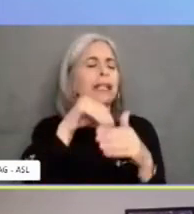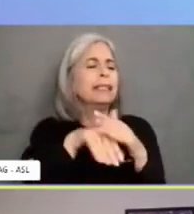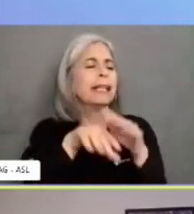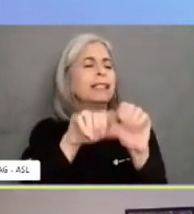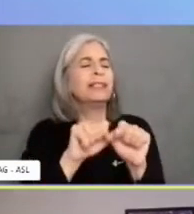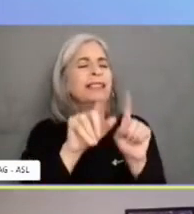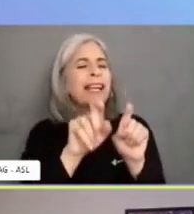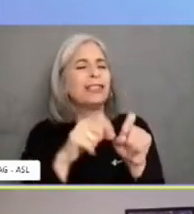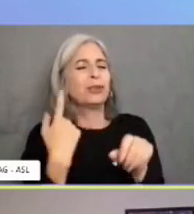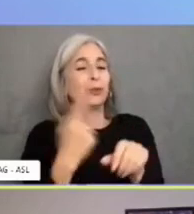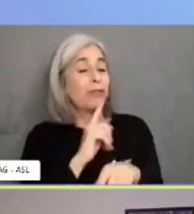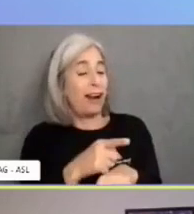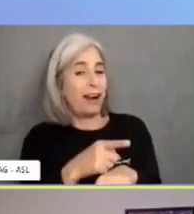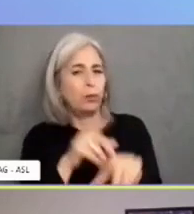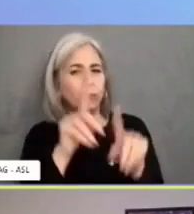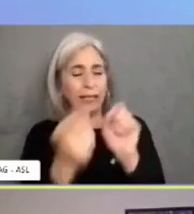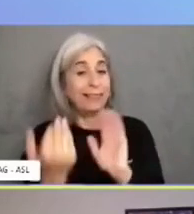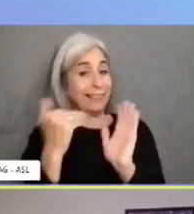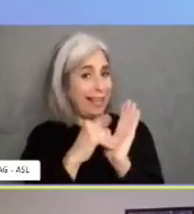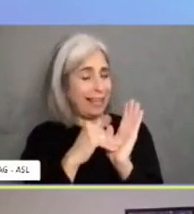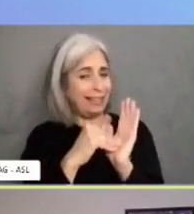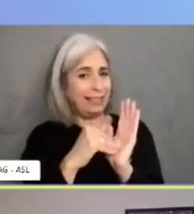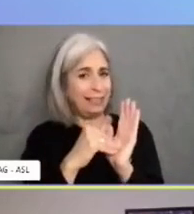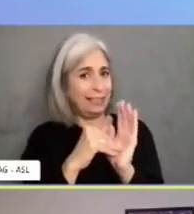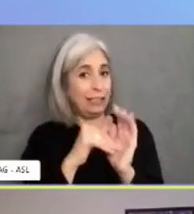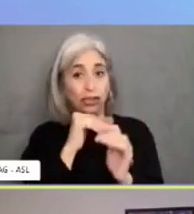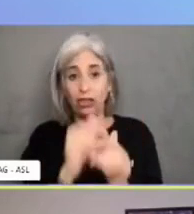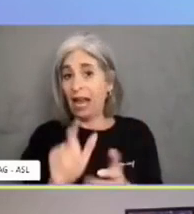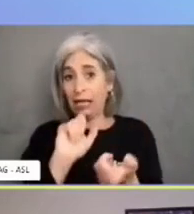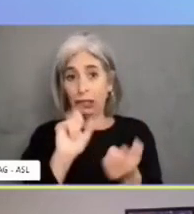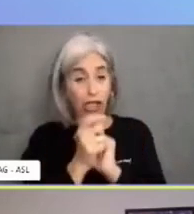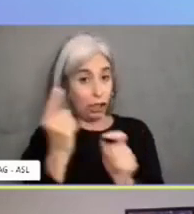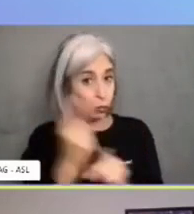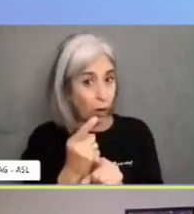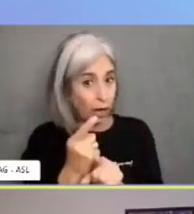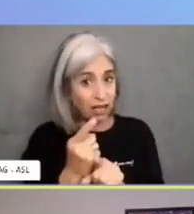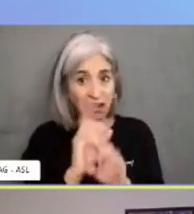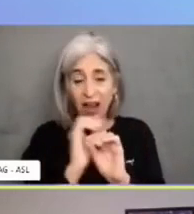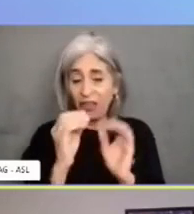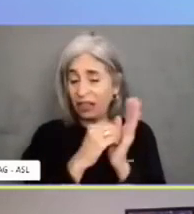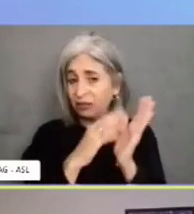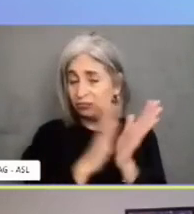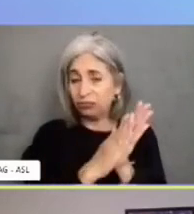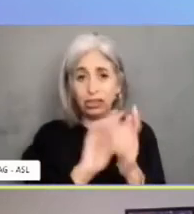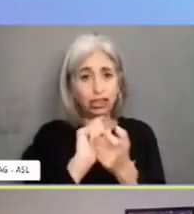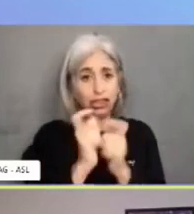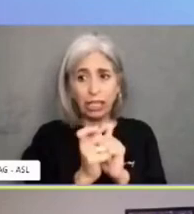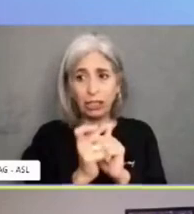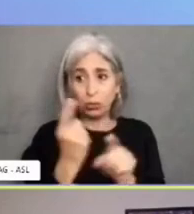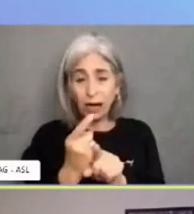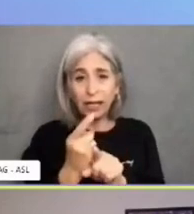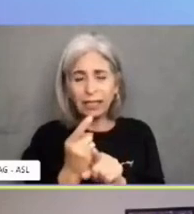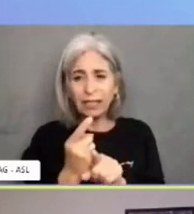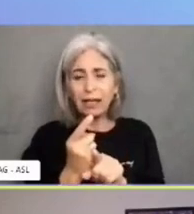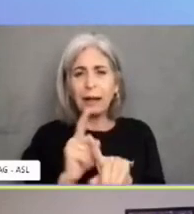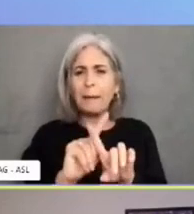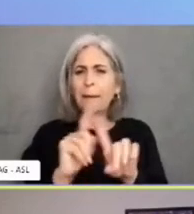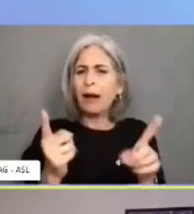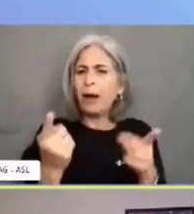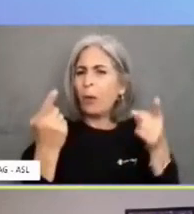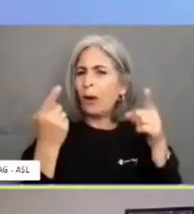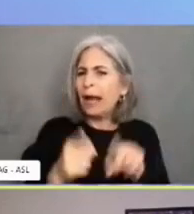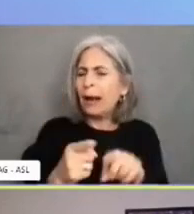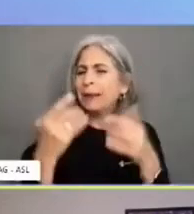are, let's just test this again. It shouldn't change, right? Nothing about the markup has changed. The semantics should still be there, right? But let's see what happens